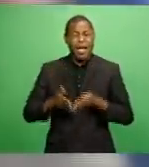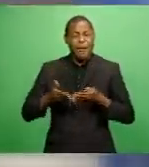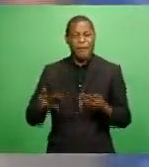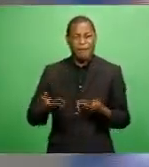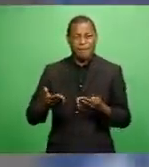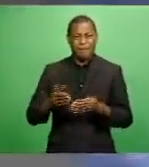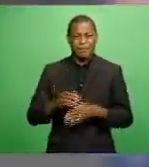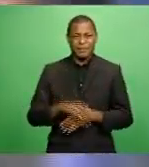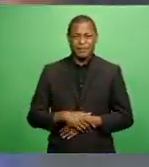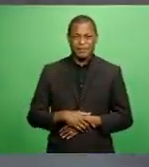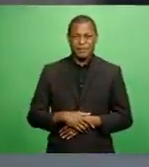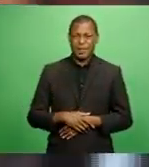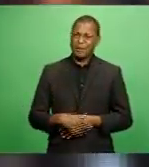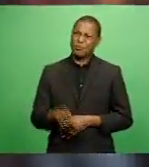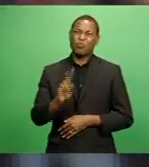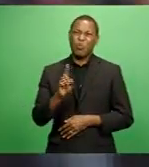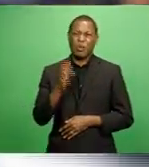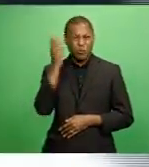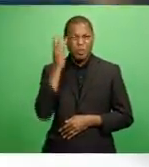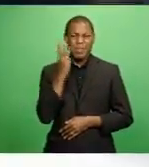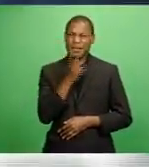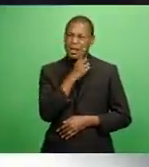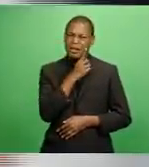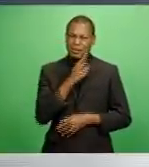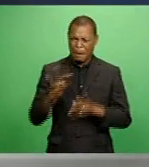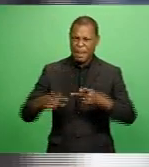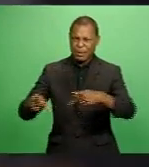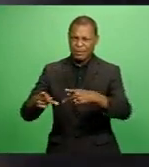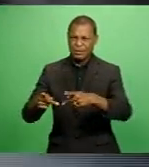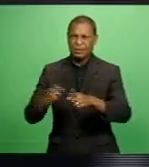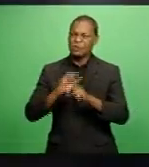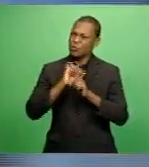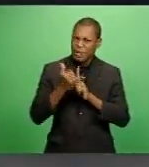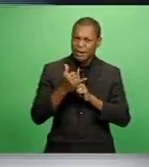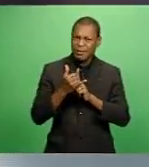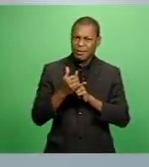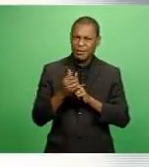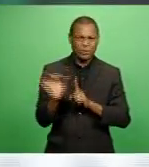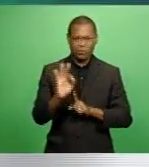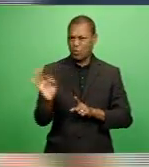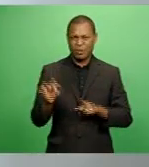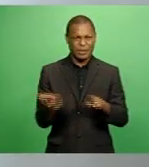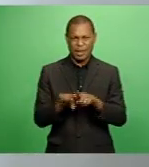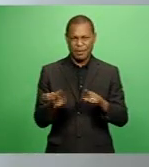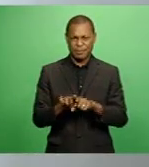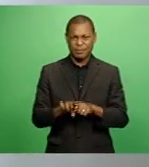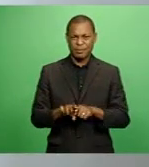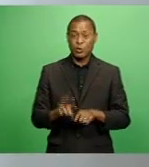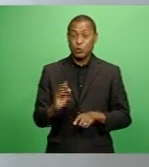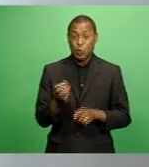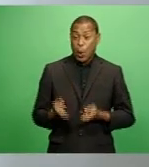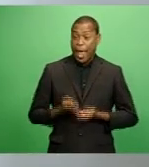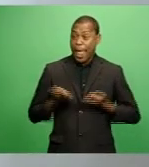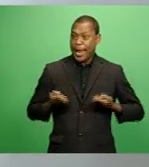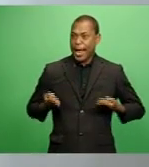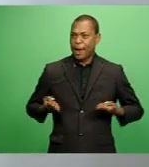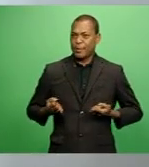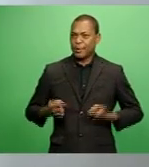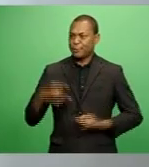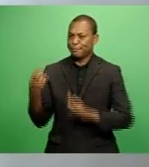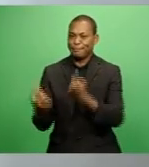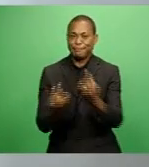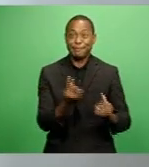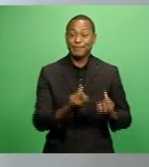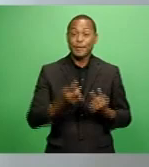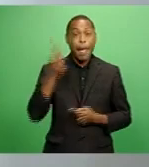how what women and girls' place is in society. I would really encourage every single parent